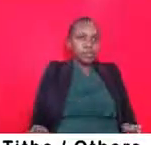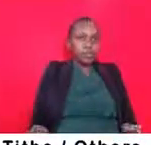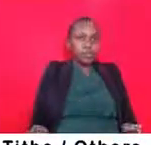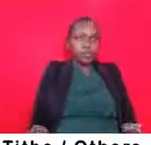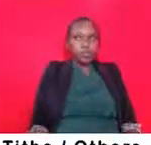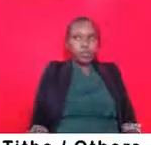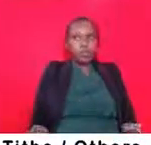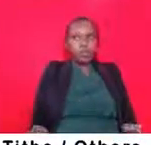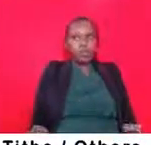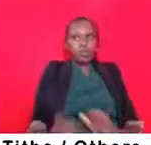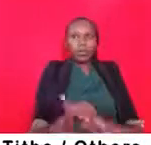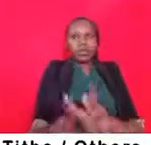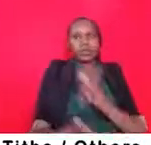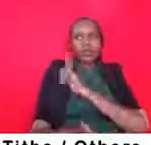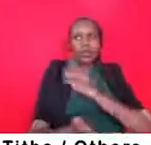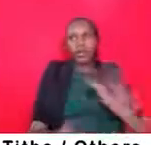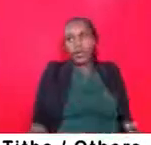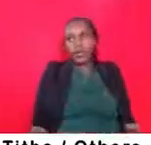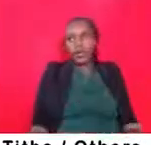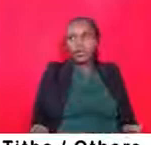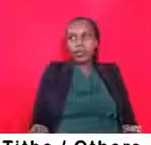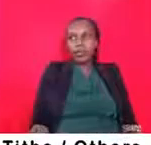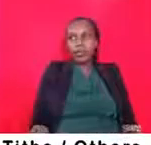Amen. Bwana Yesu asifiwe.